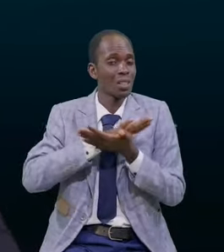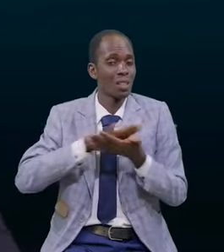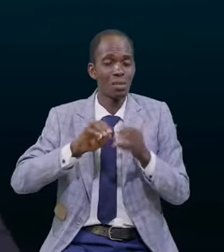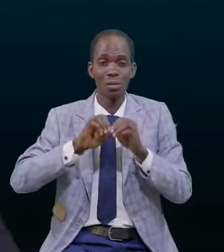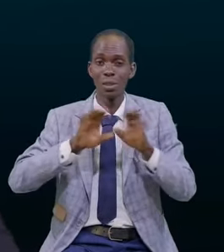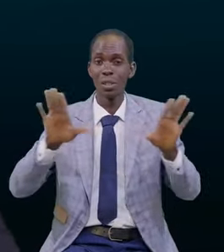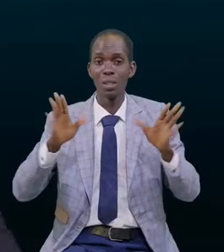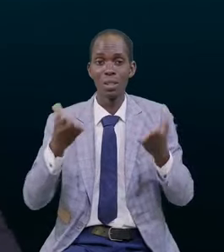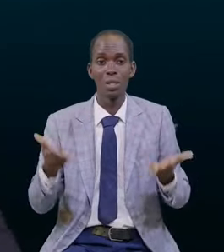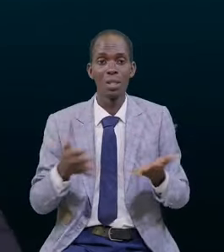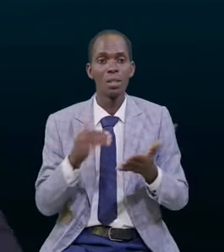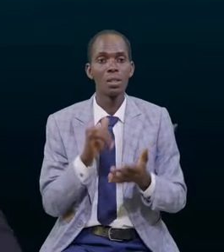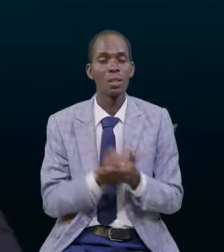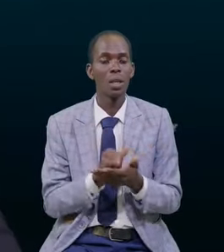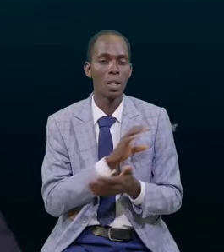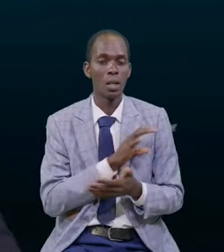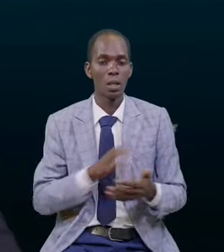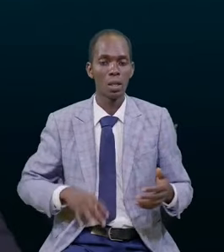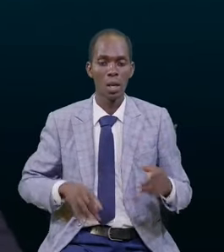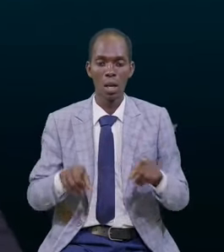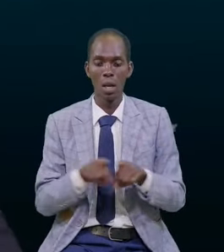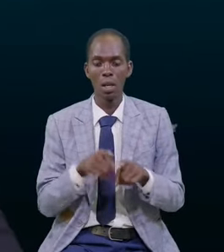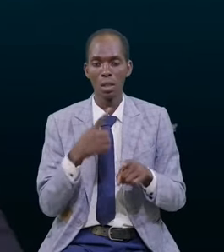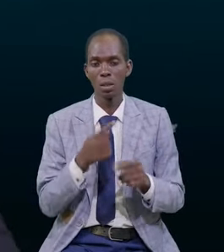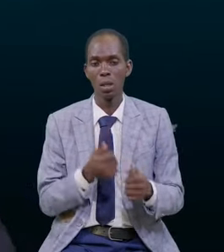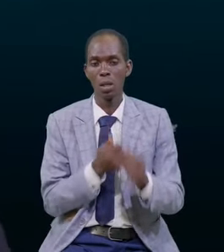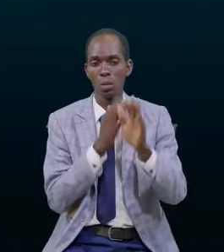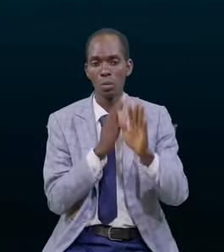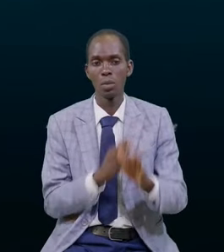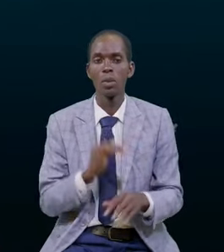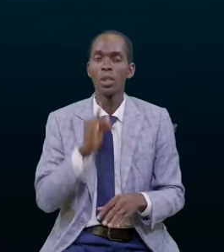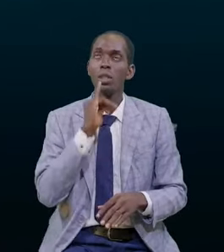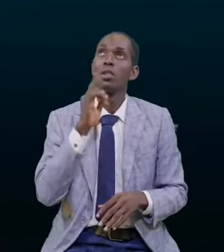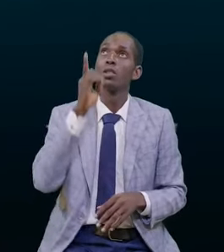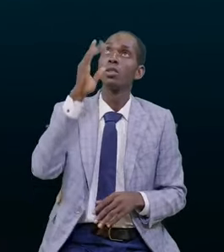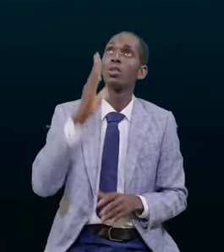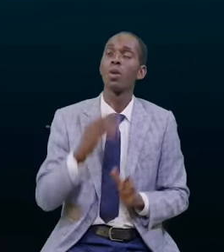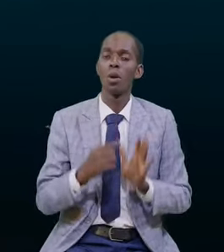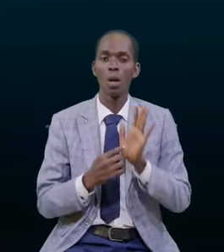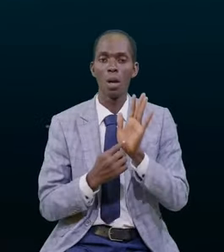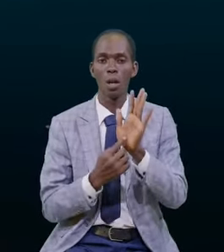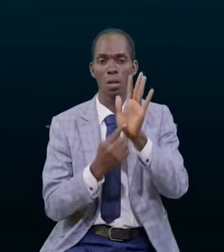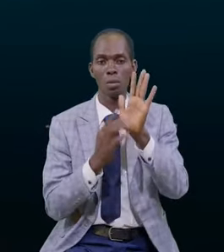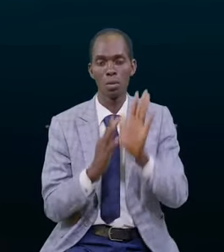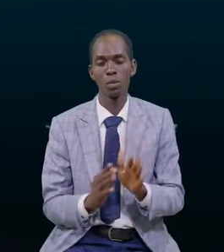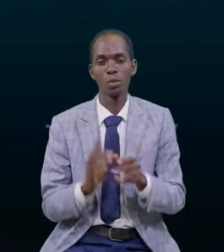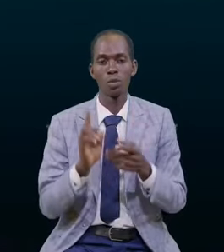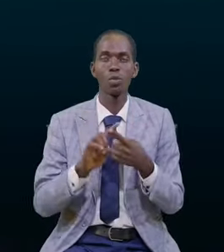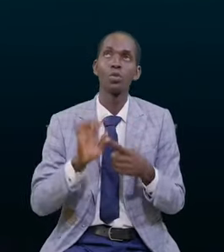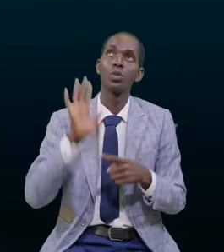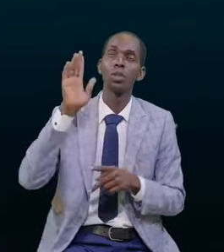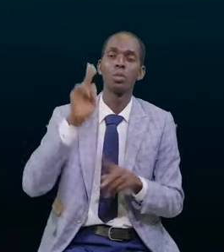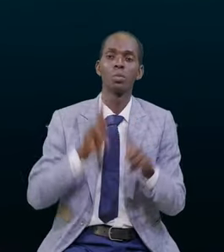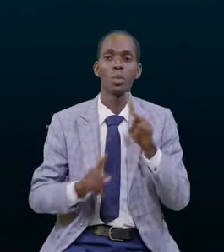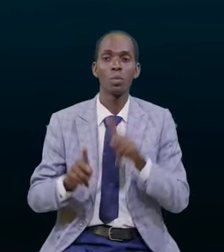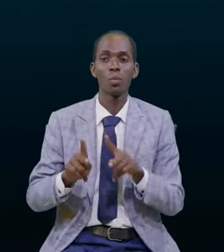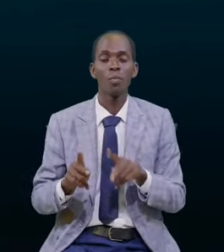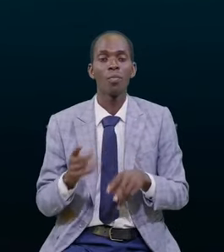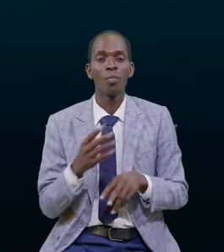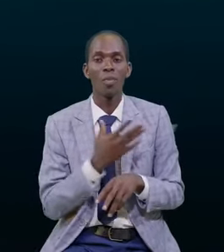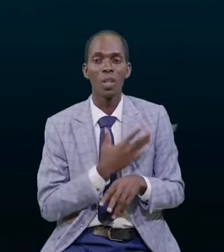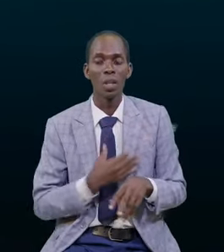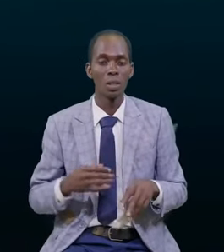Apostle is God's representative to his people but as the high priest he is our representative before